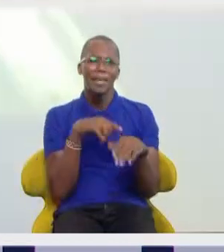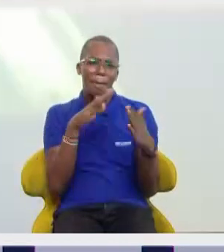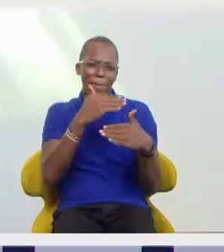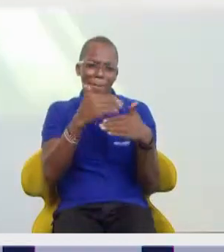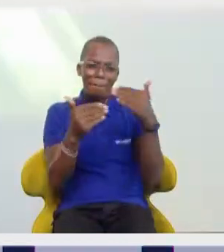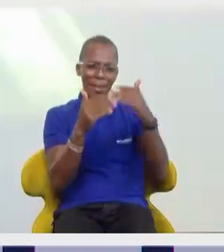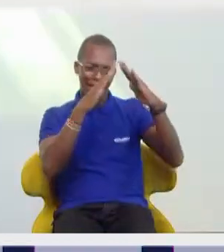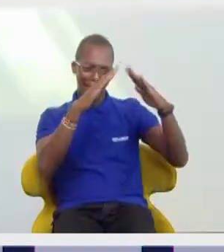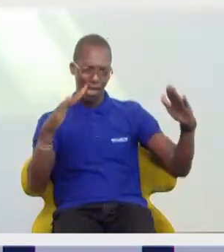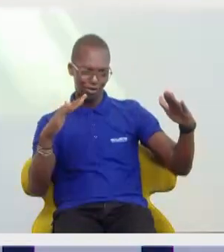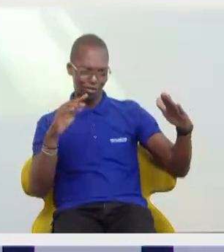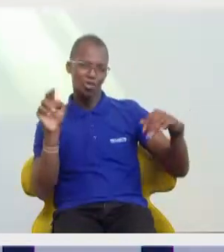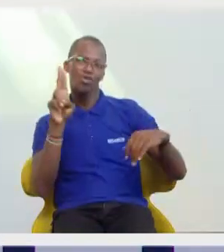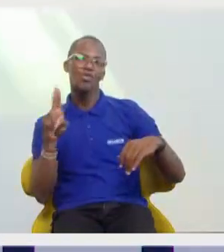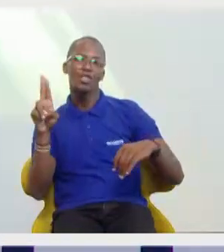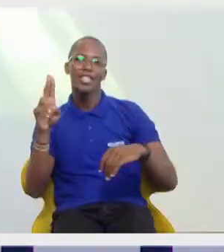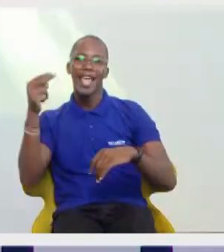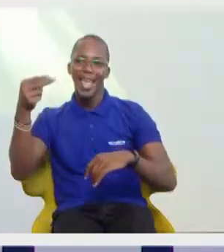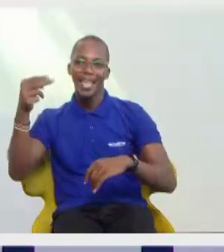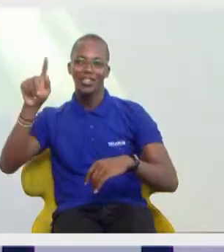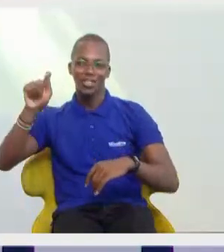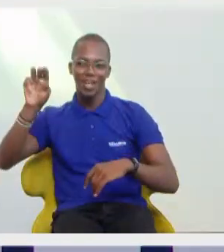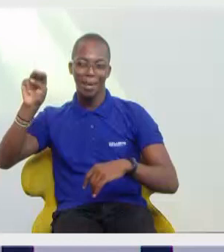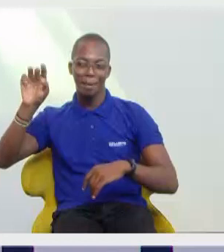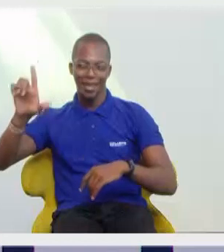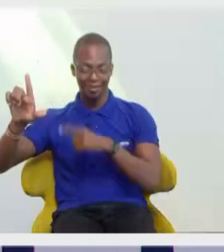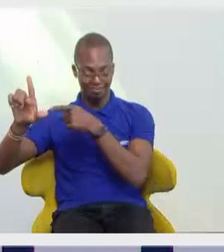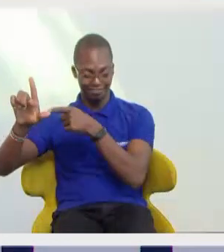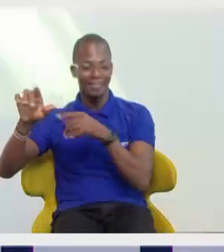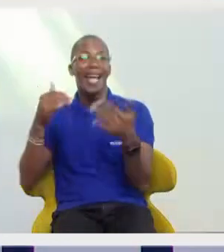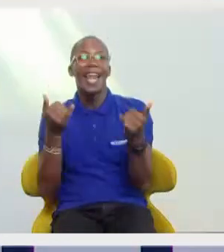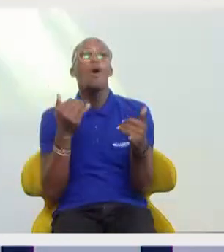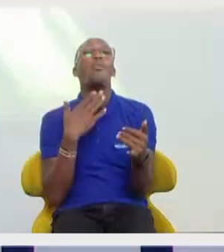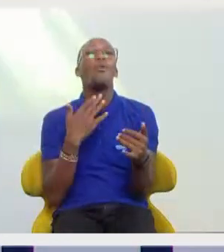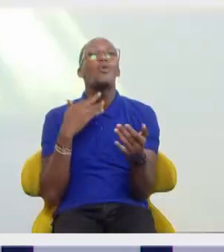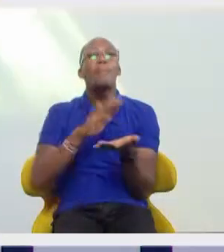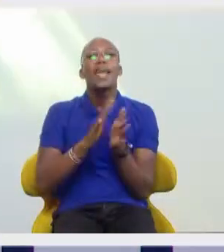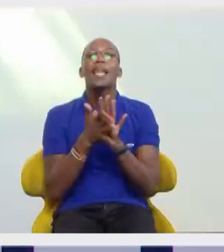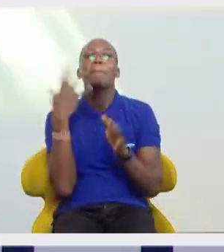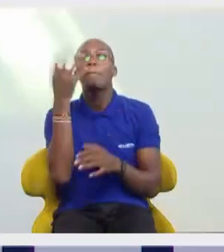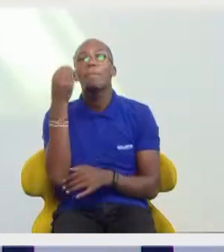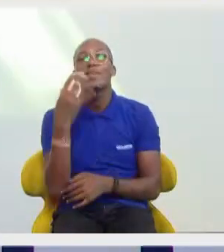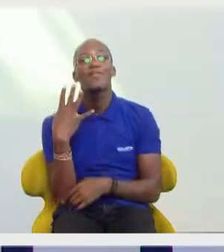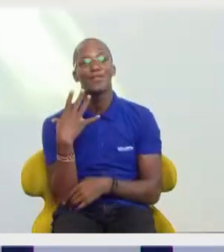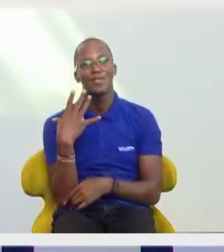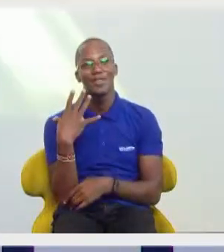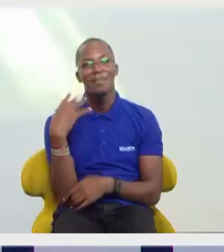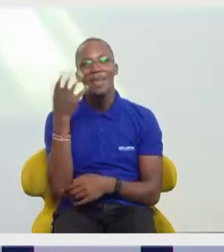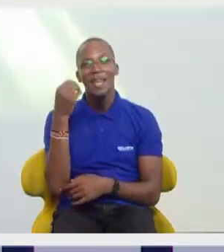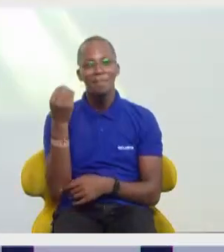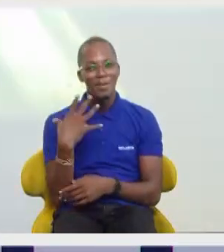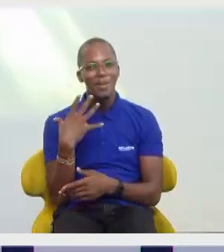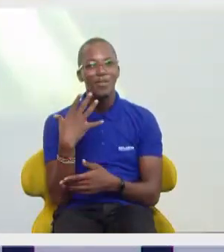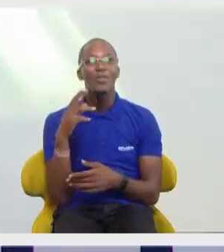by using the HTML language. So now we want to decorate our house with the